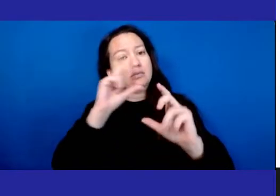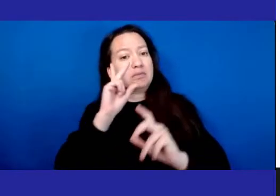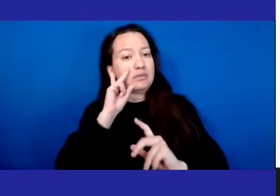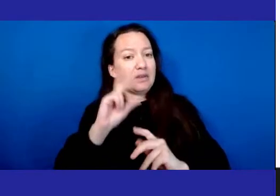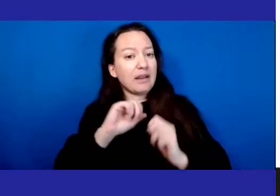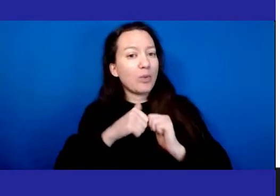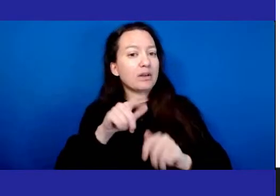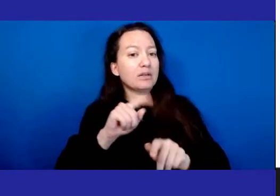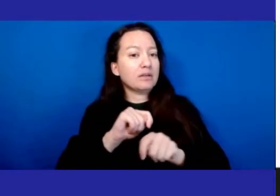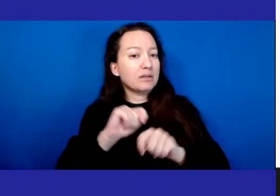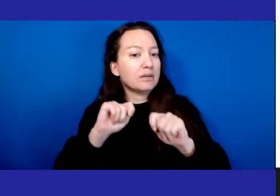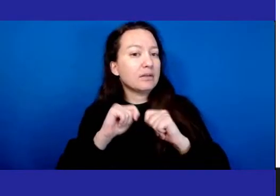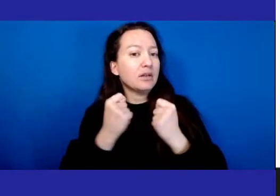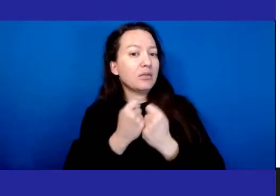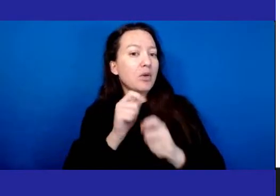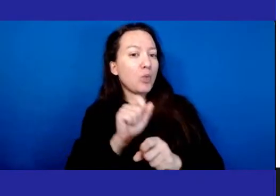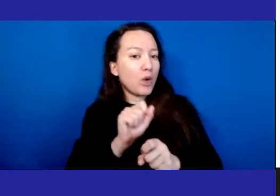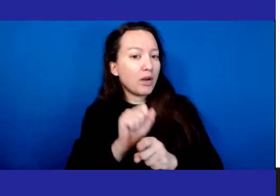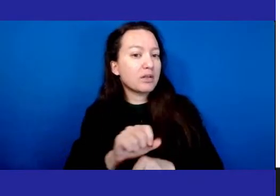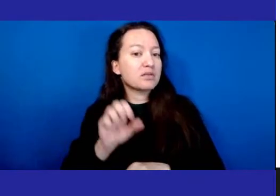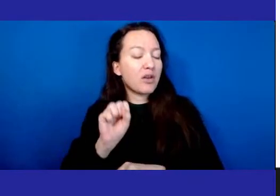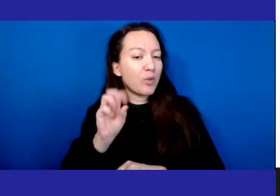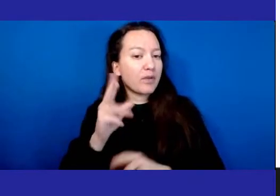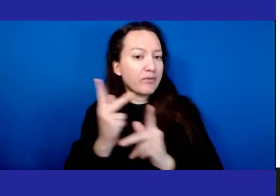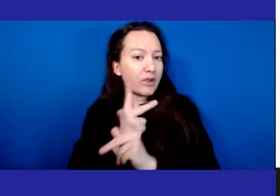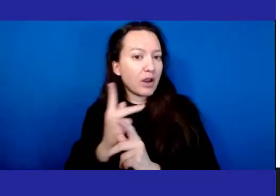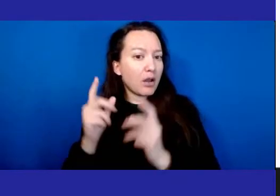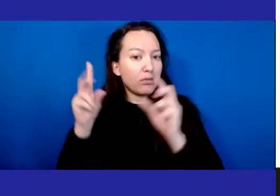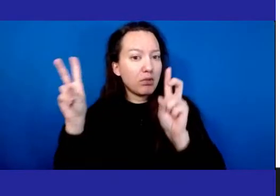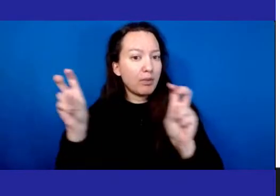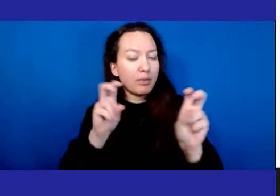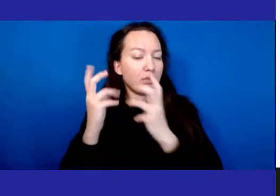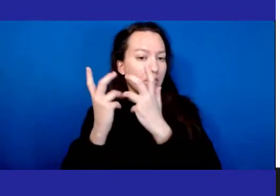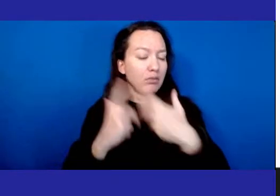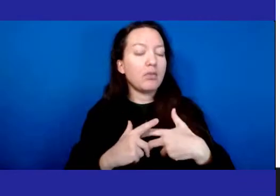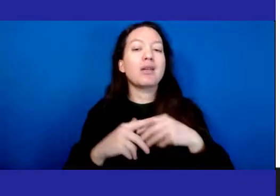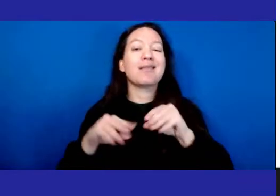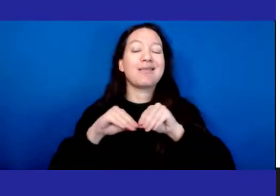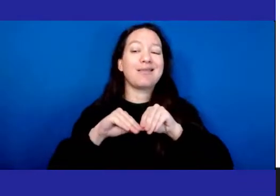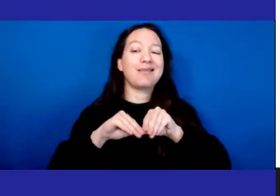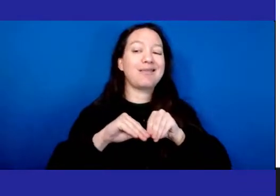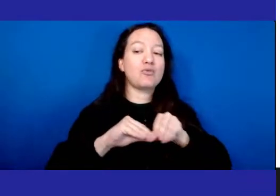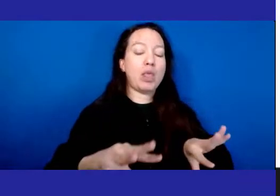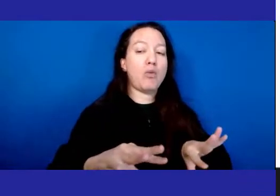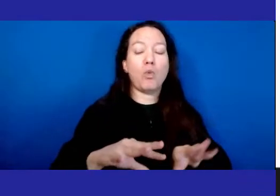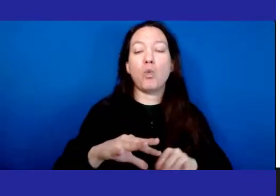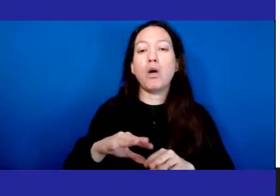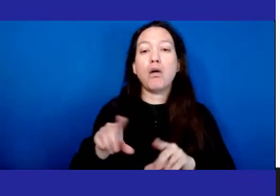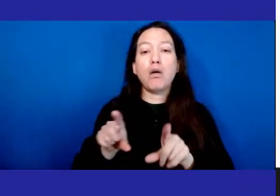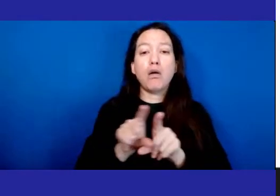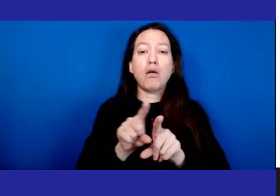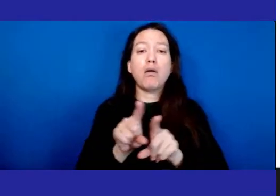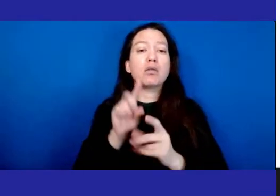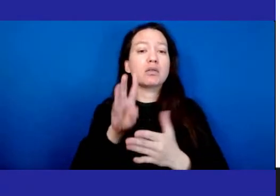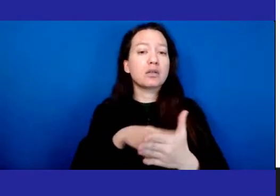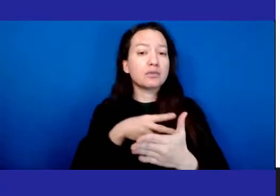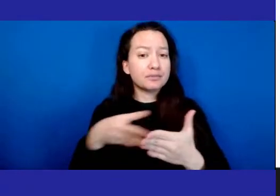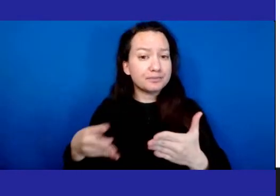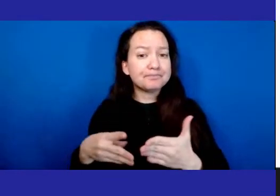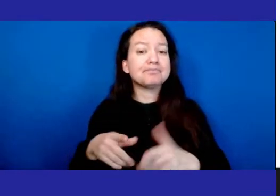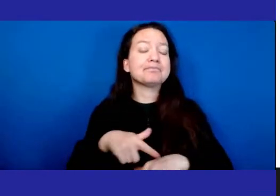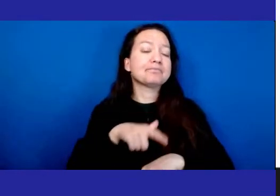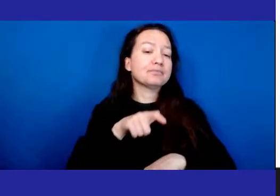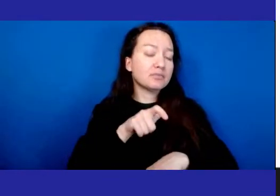with the software, work out any kinks, and then there's a schedule for rollout. And that schedule also includes